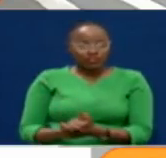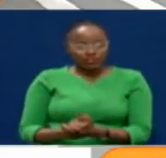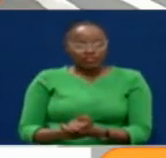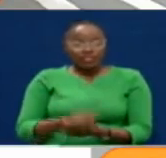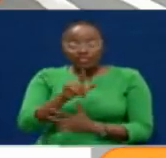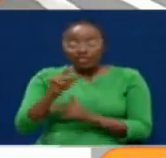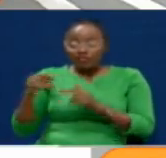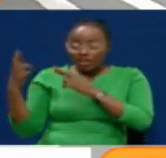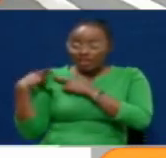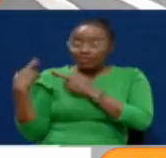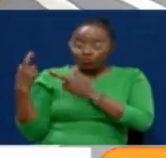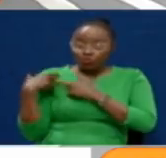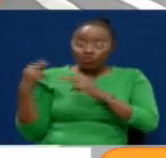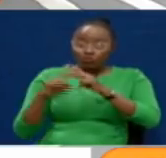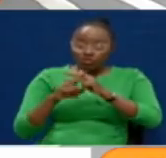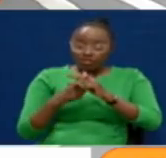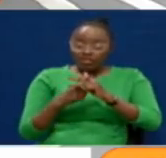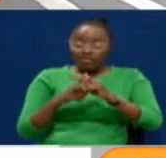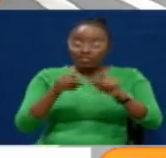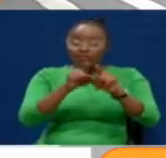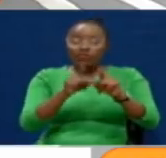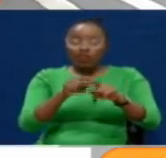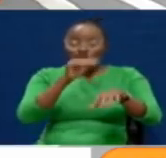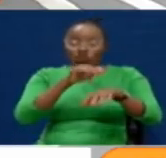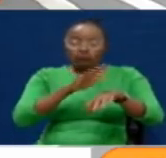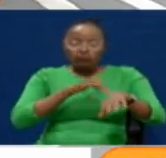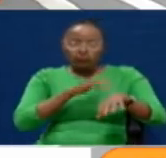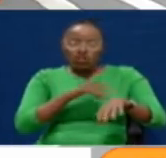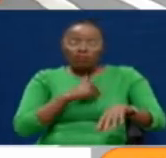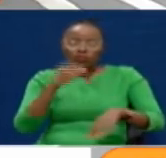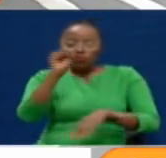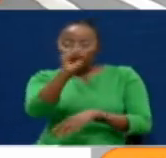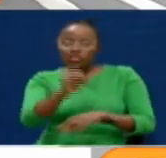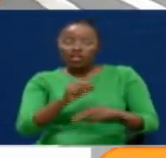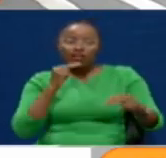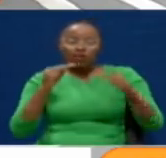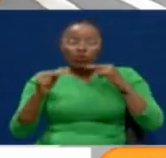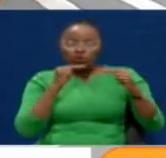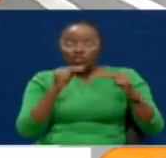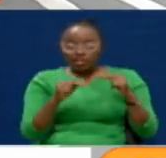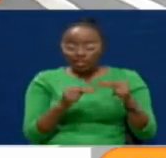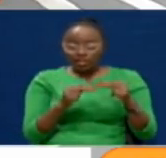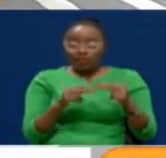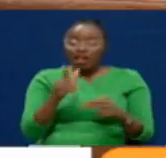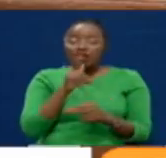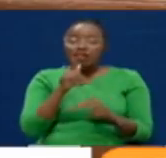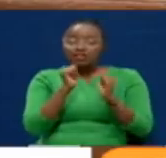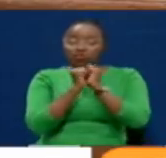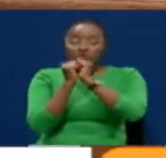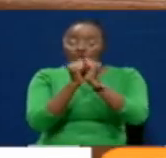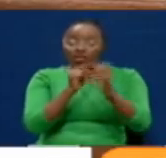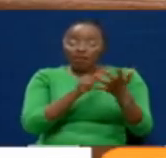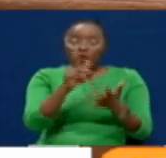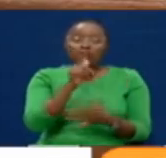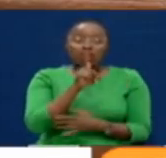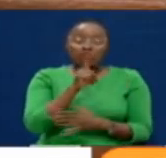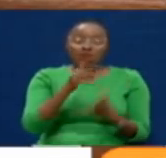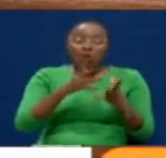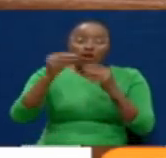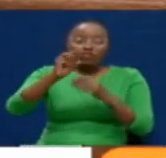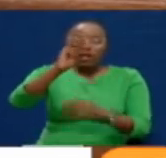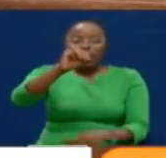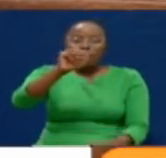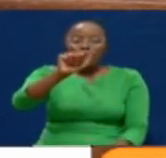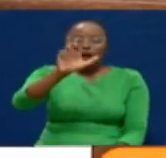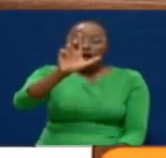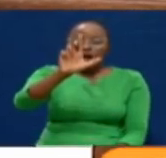started, the whole of that. He called me to Serena Hotel. Yeah. And we had lunch there. He bought me lunch. We went with Maluki, whom they